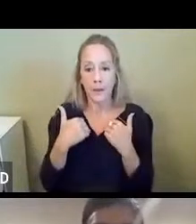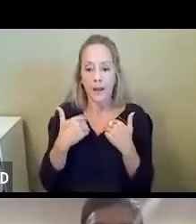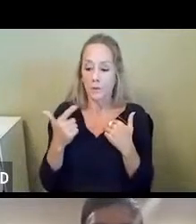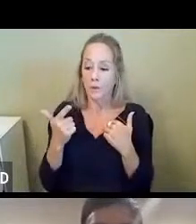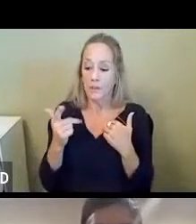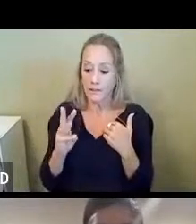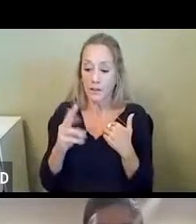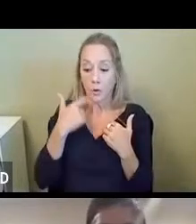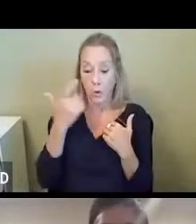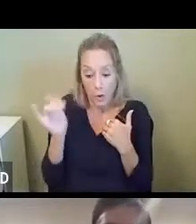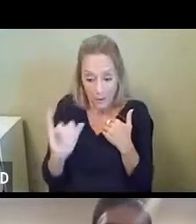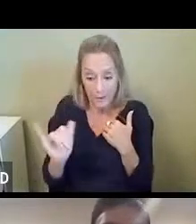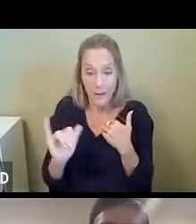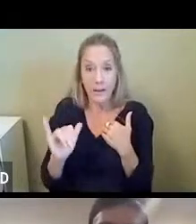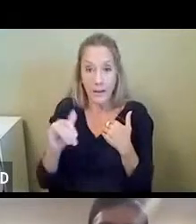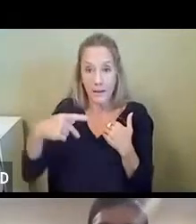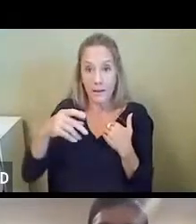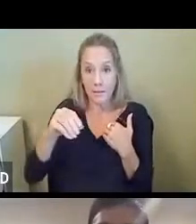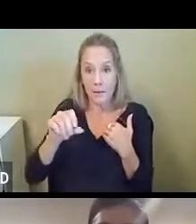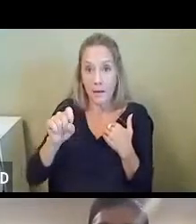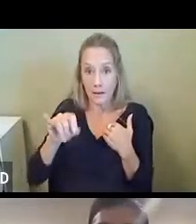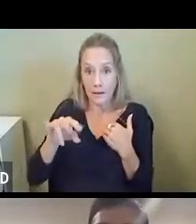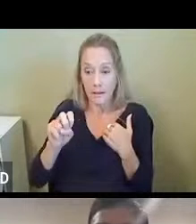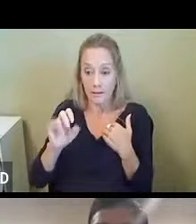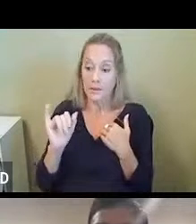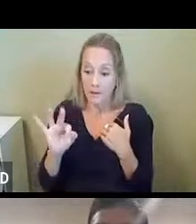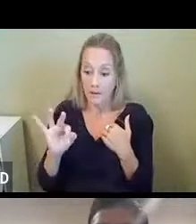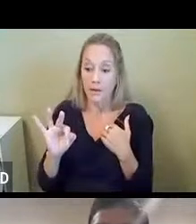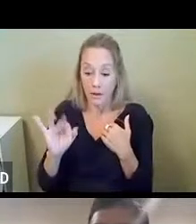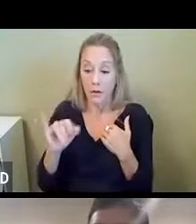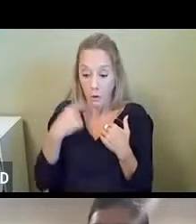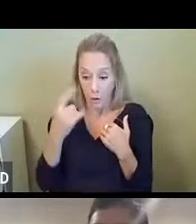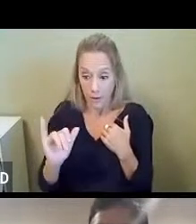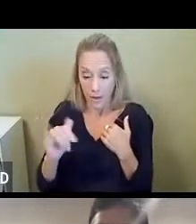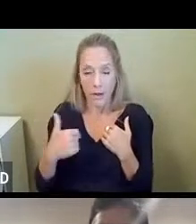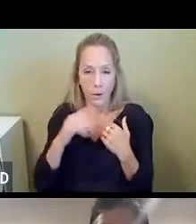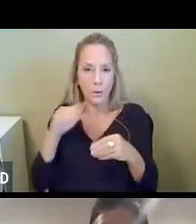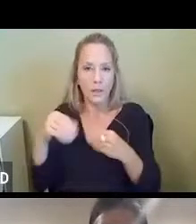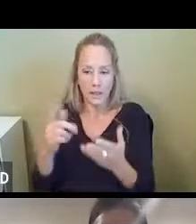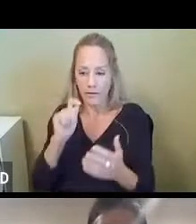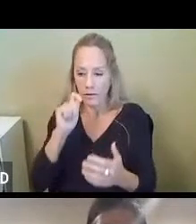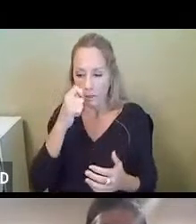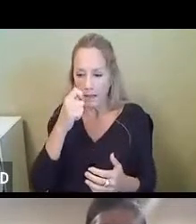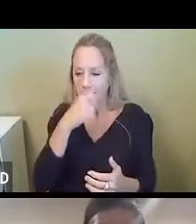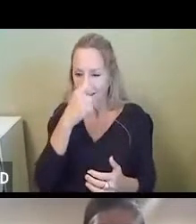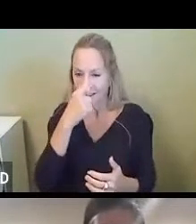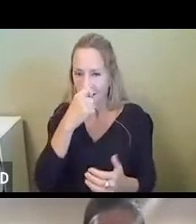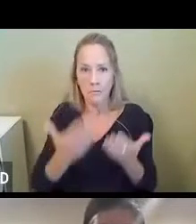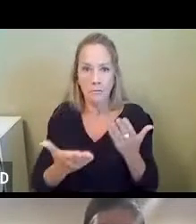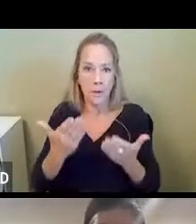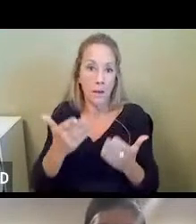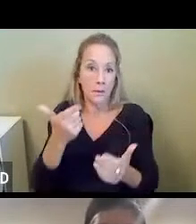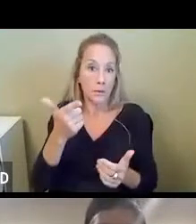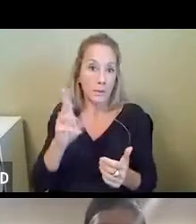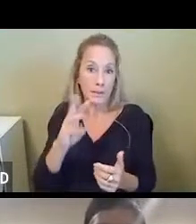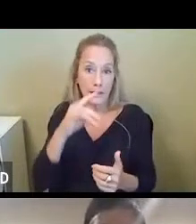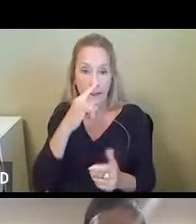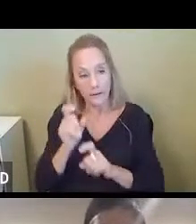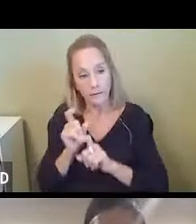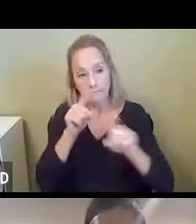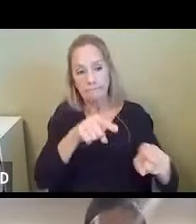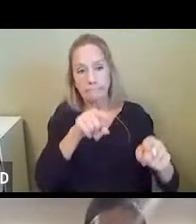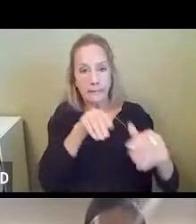like positive cases that will be receiving the nasal swab, we probably will have 26 kids now going into